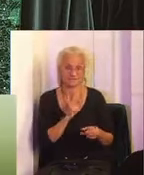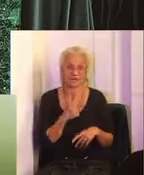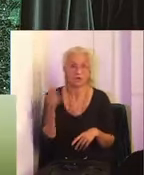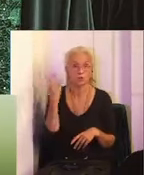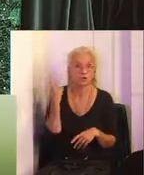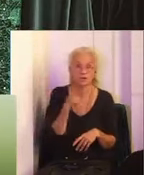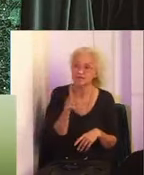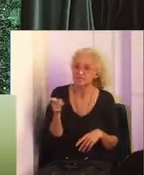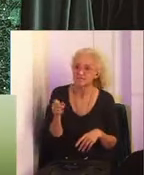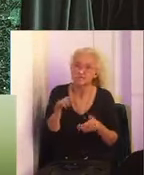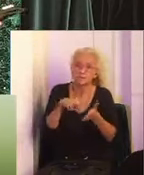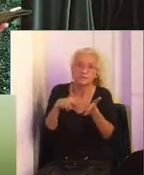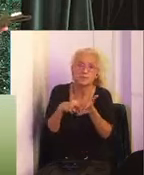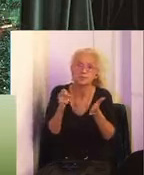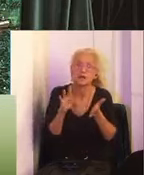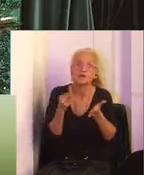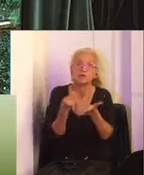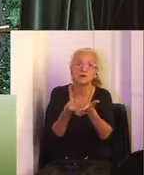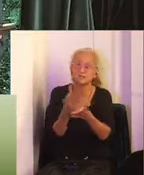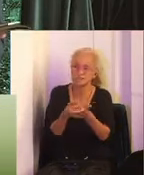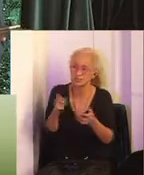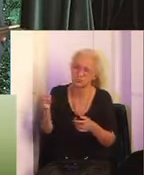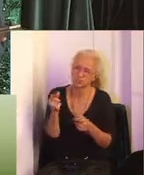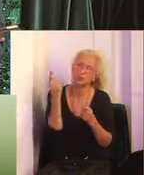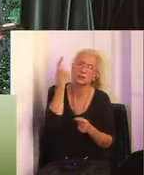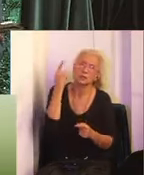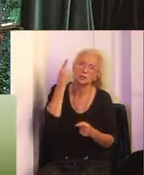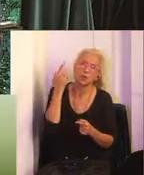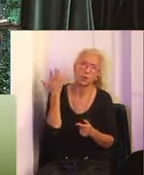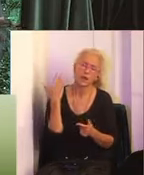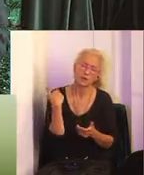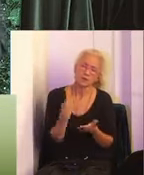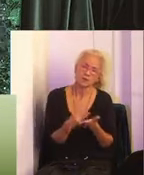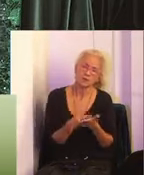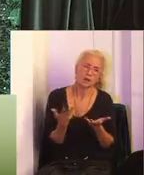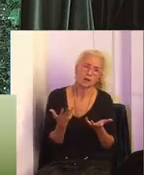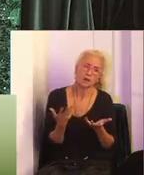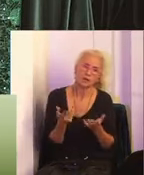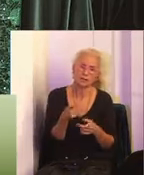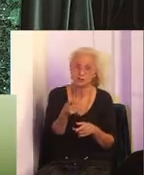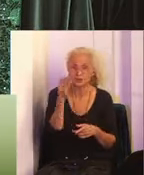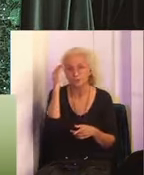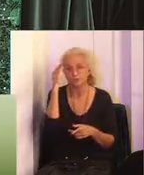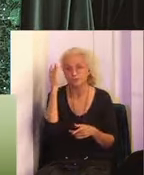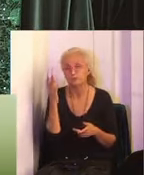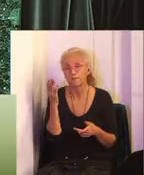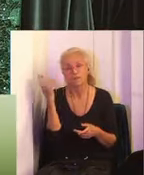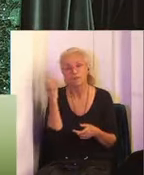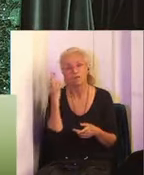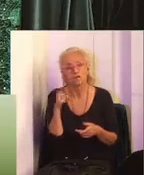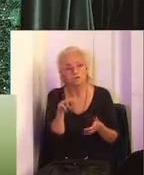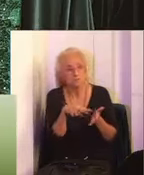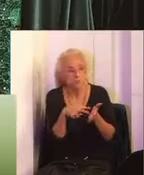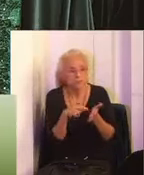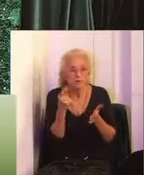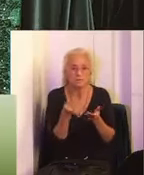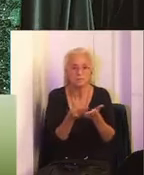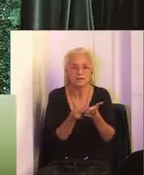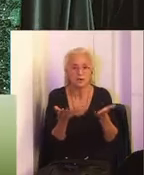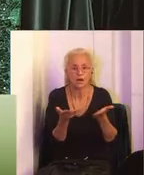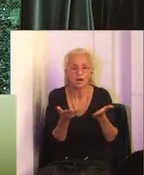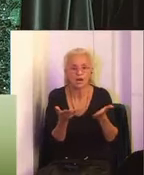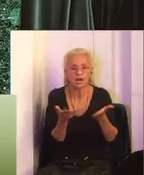Realize that the purpose of money, some of you have been wondering why you had it. Now you know. Realize that the purpose of money is